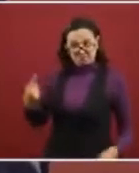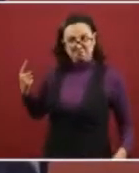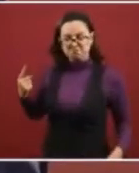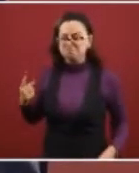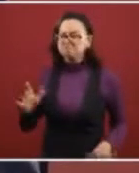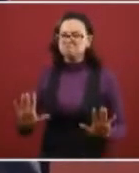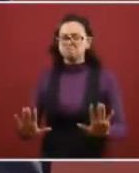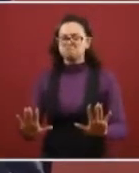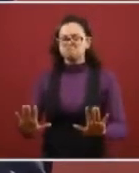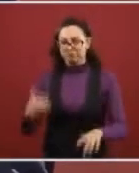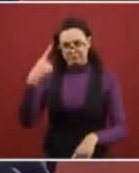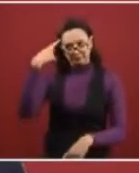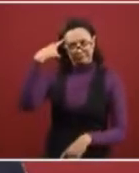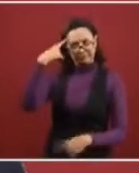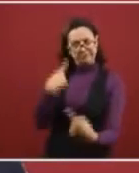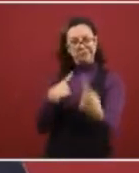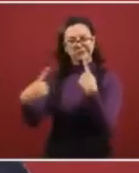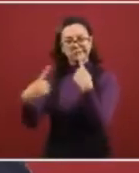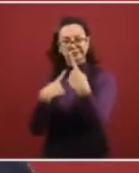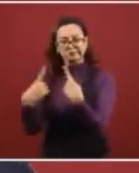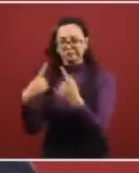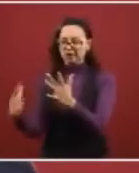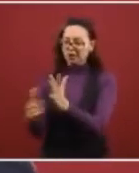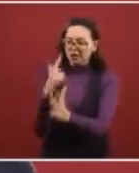with y el derecho. And with rights.